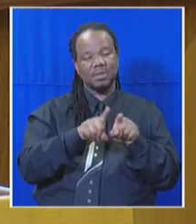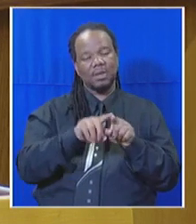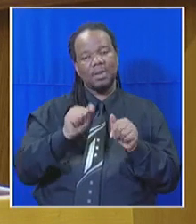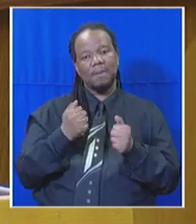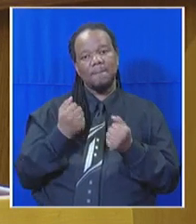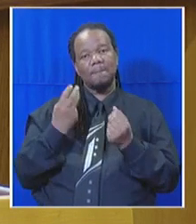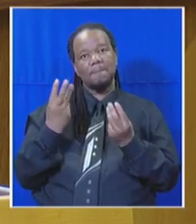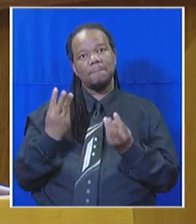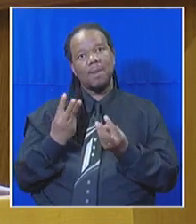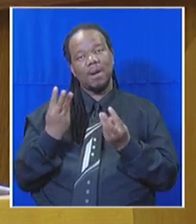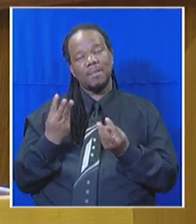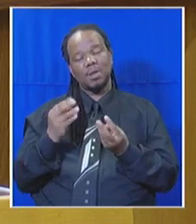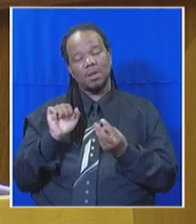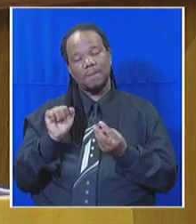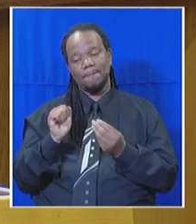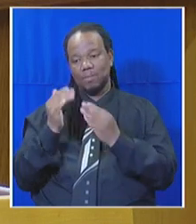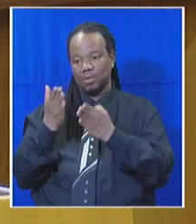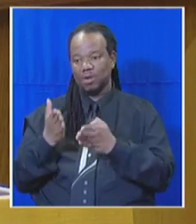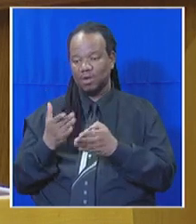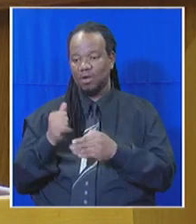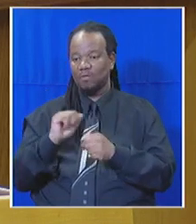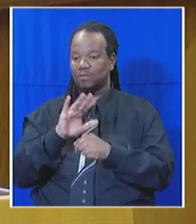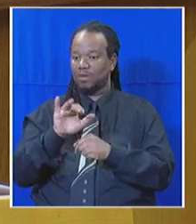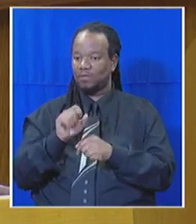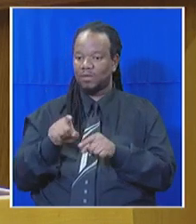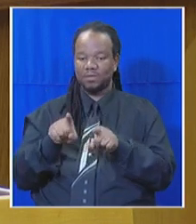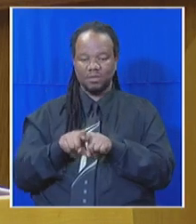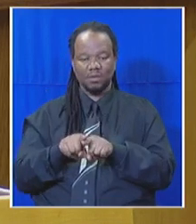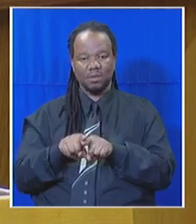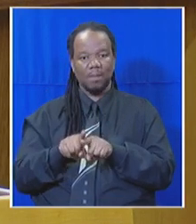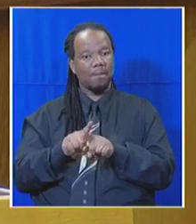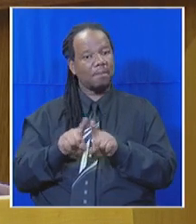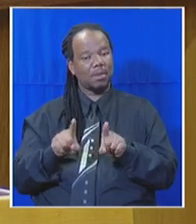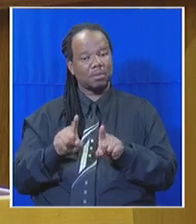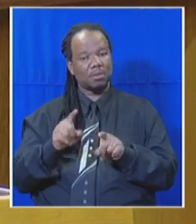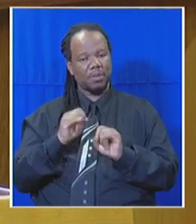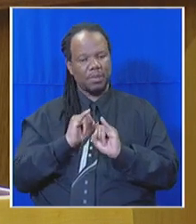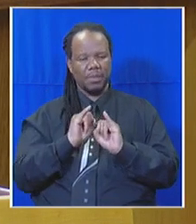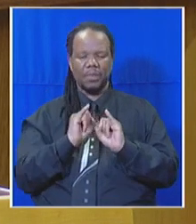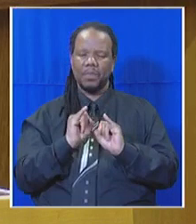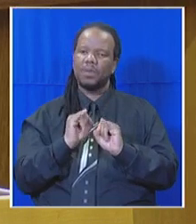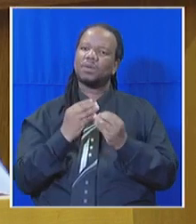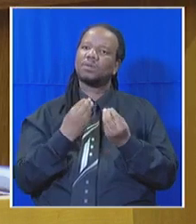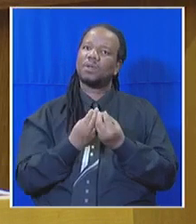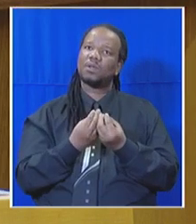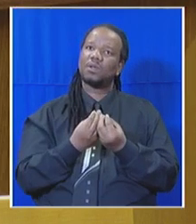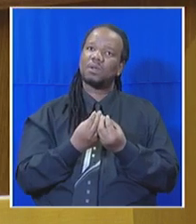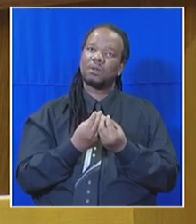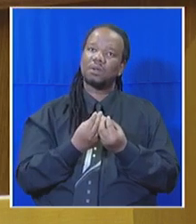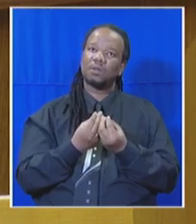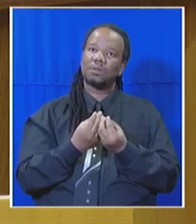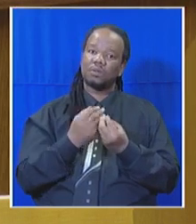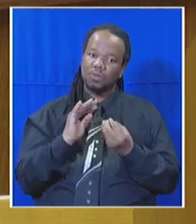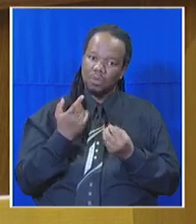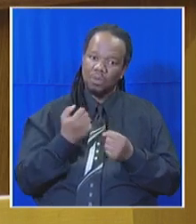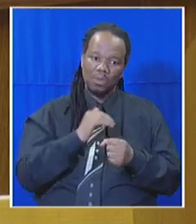believe that urgent attention must be given to enable it to adequately discharge its